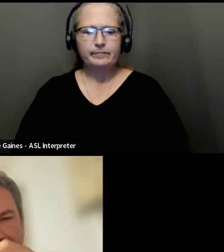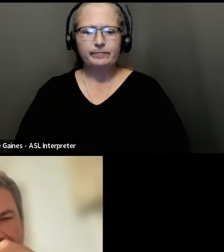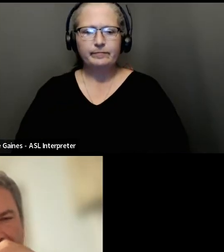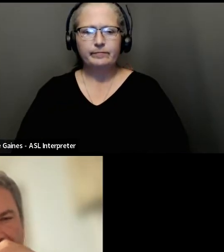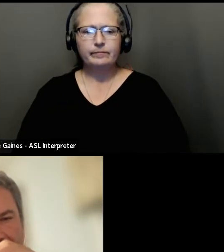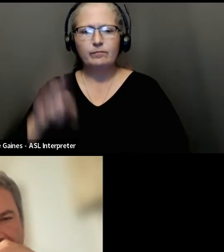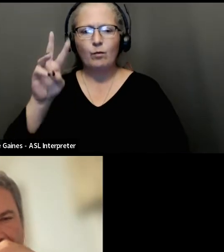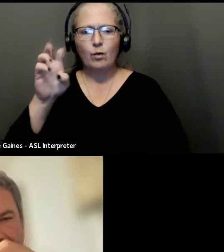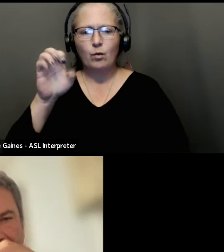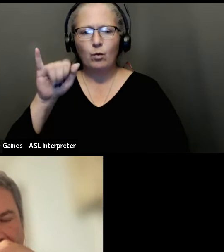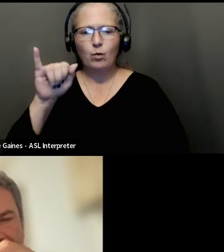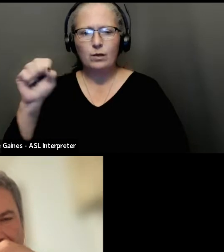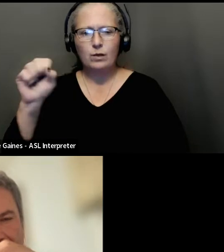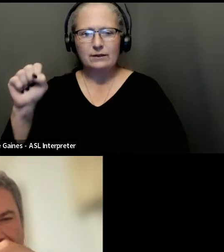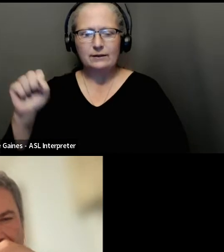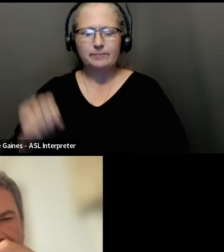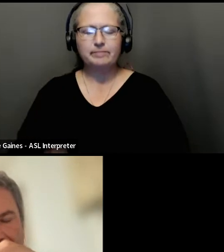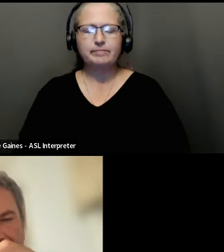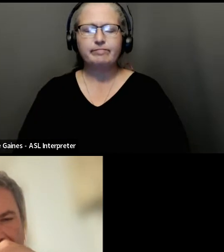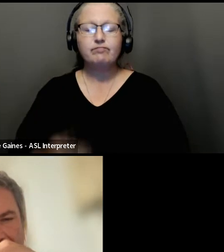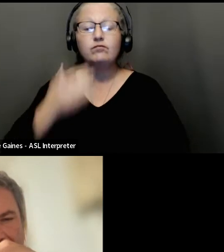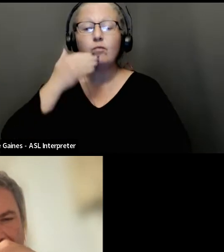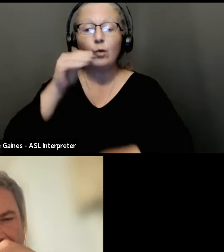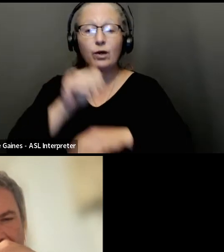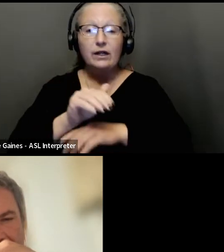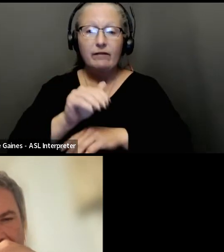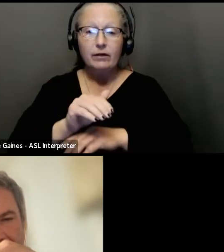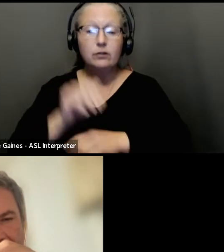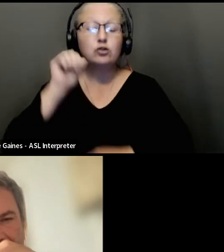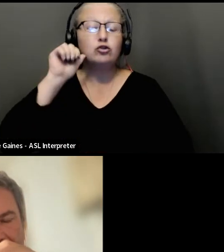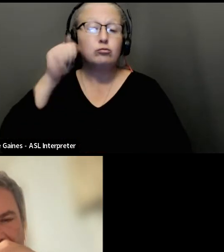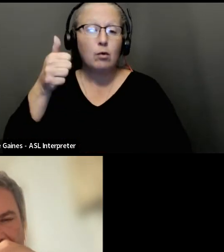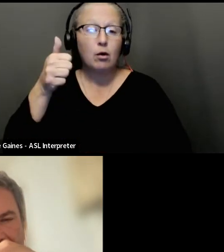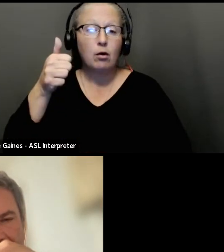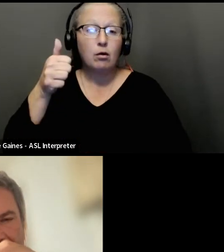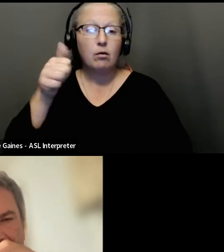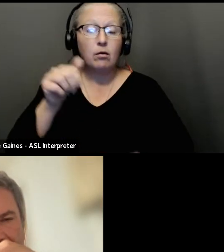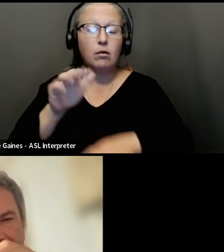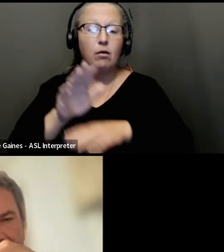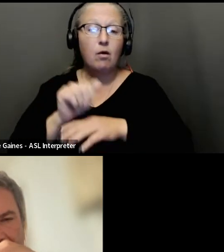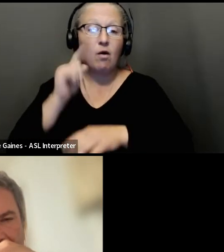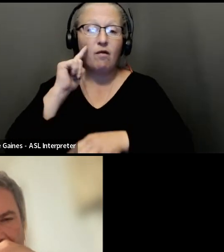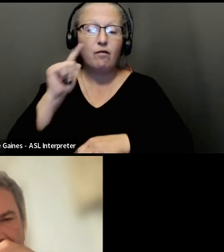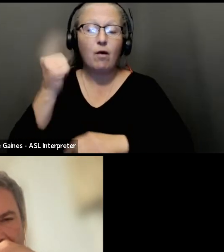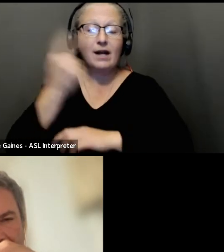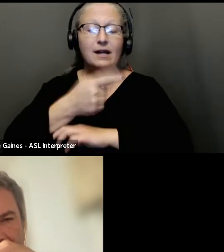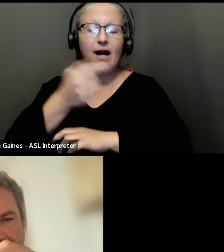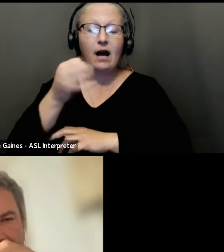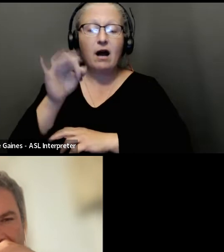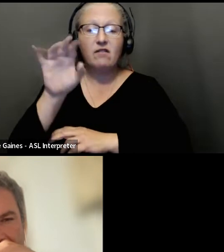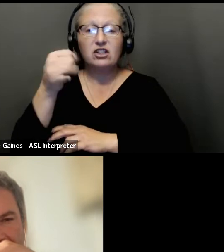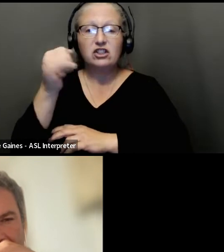Weiss. Good evening. Tomorrow, there is a call for a day of jihad